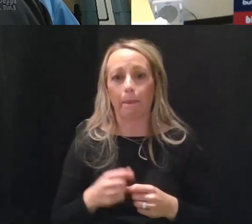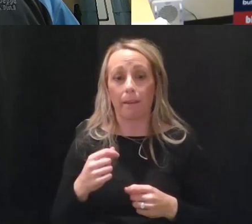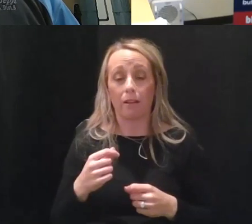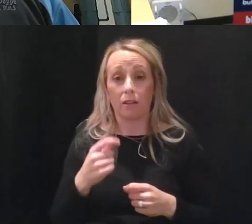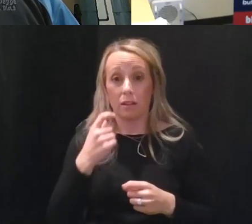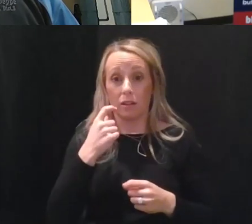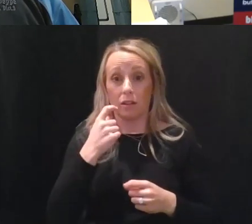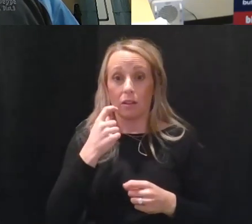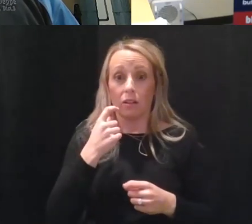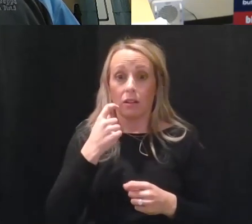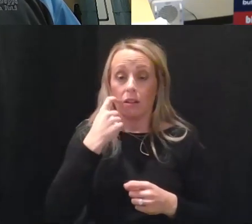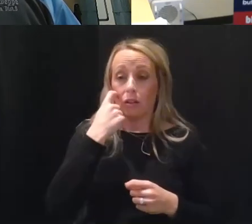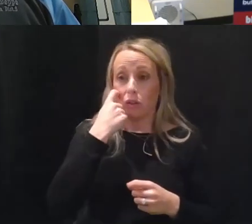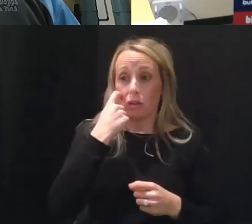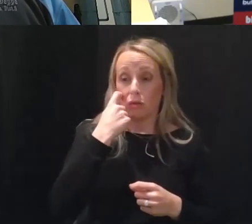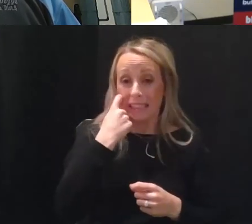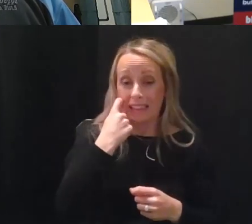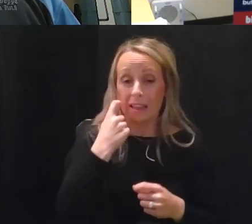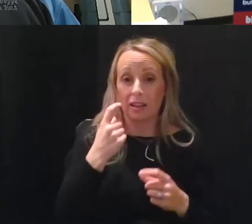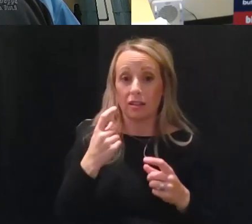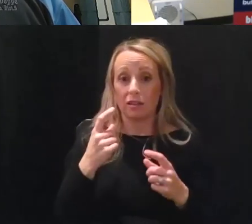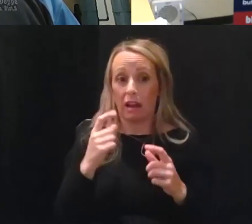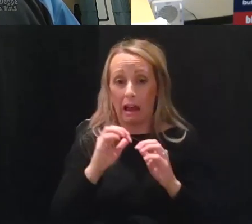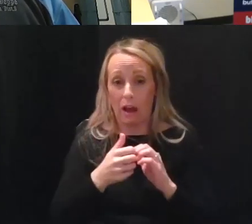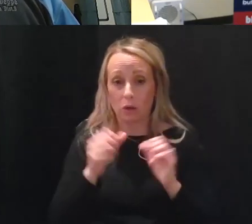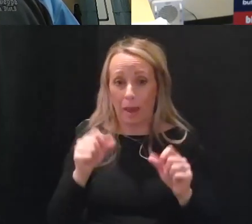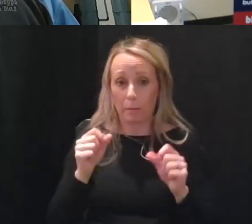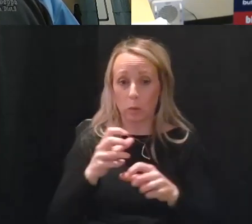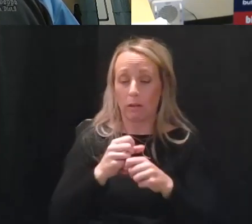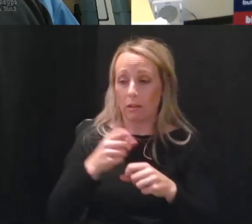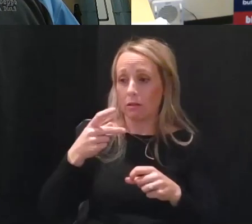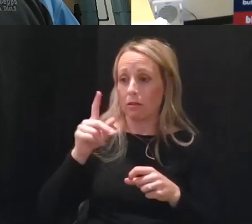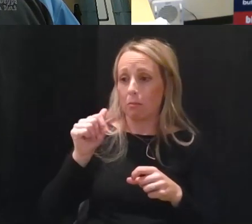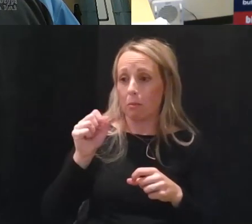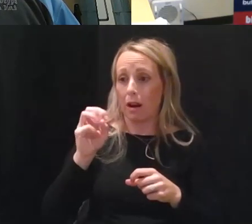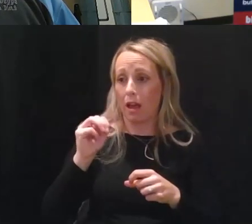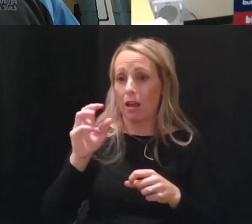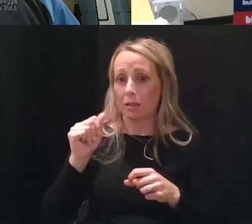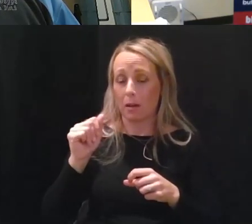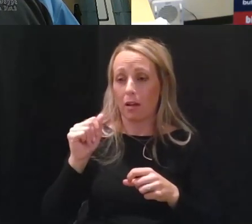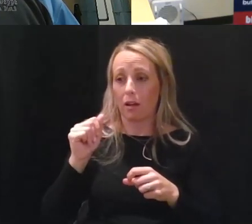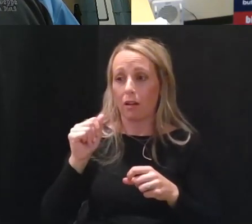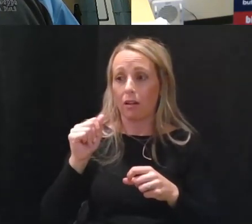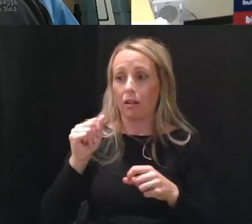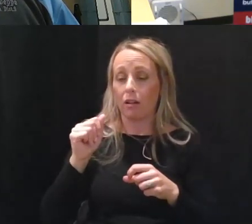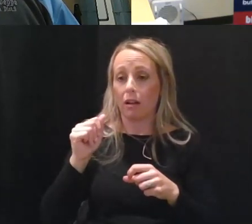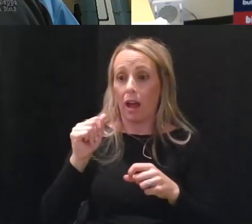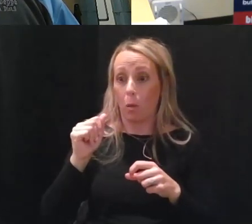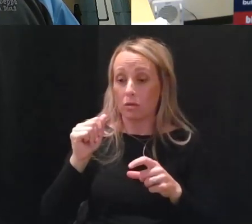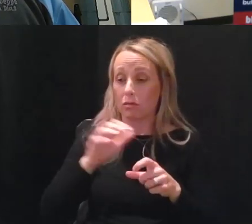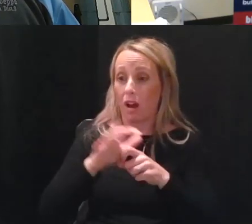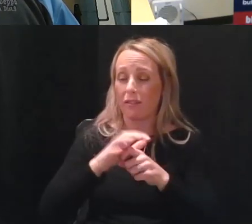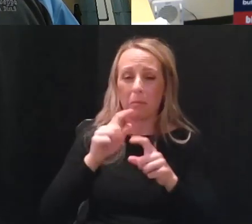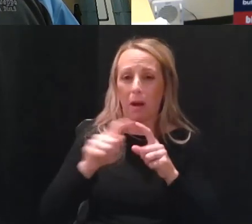or convalescent plasma from other blood centers where they've collected it. But that supply has been depleted as well. And we're not able